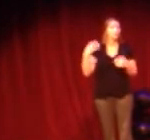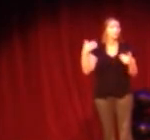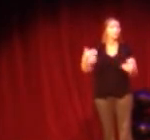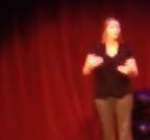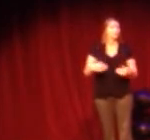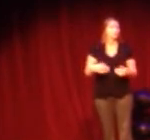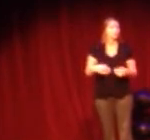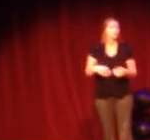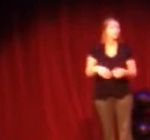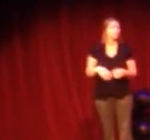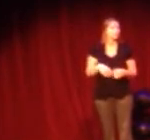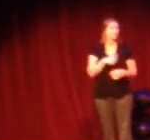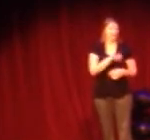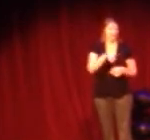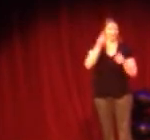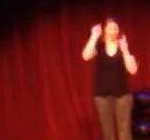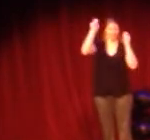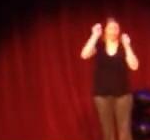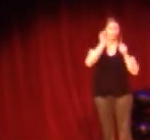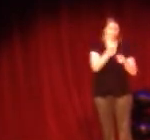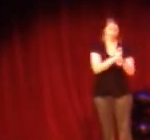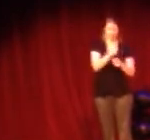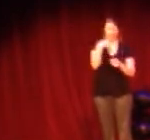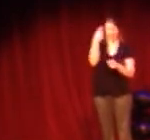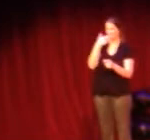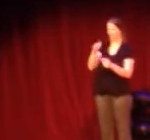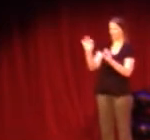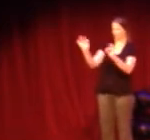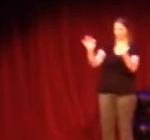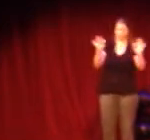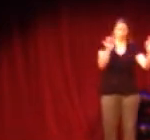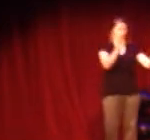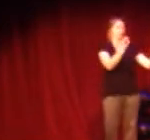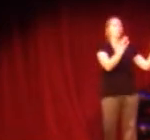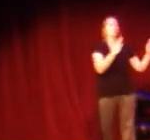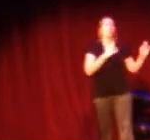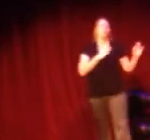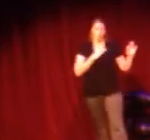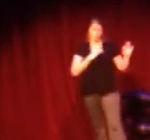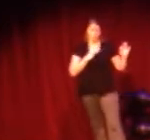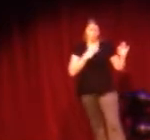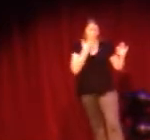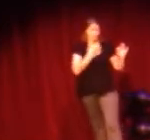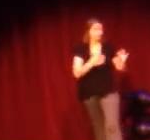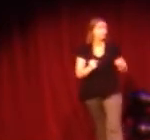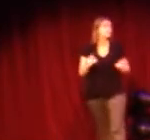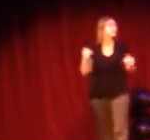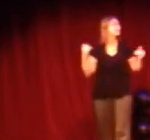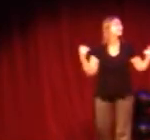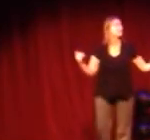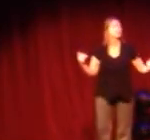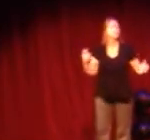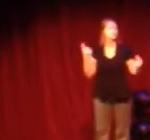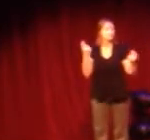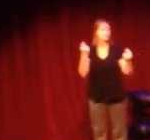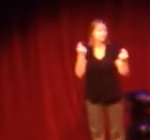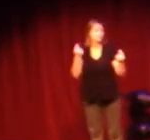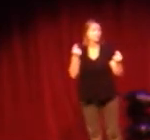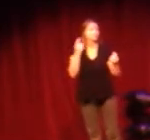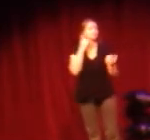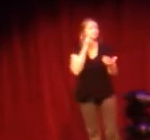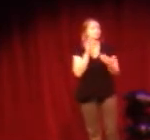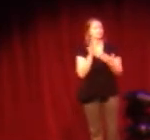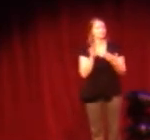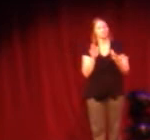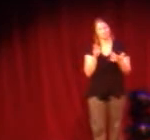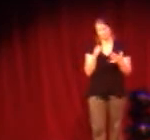2, 3, 4. Yes, that looks good. That looks great. Super good. So what we're gonna do, we're just gonna do a little medley. We're